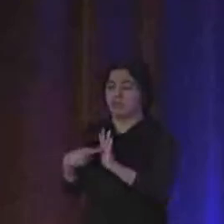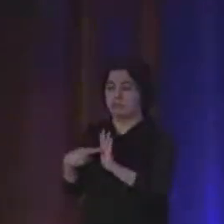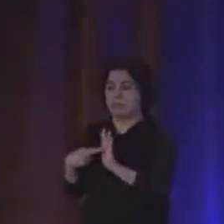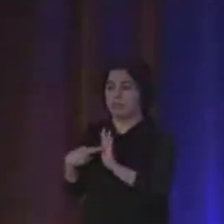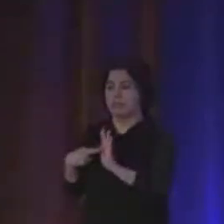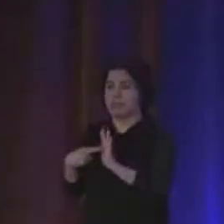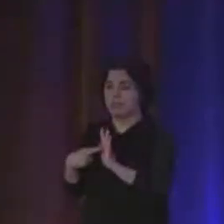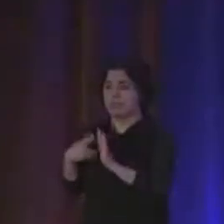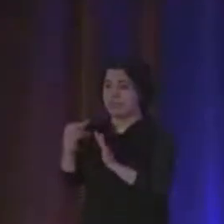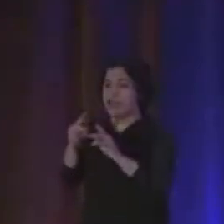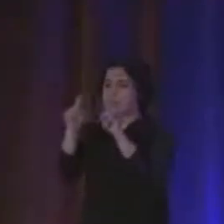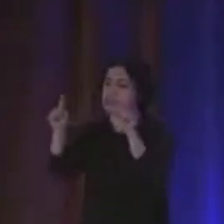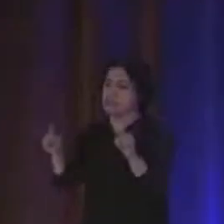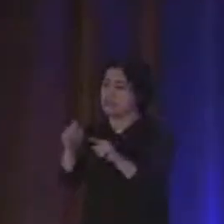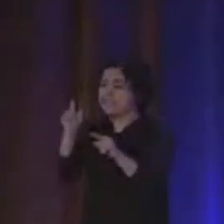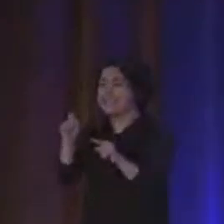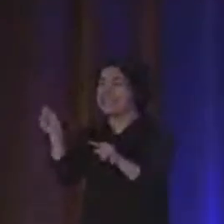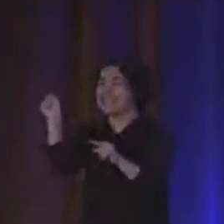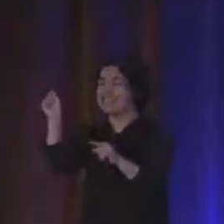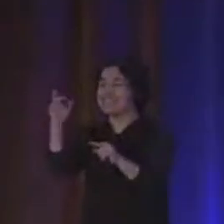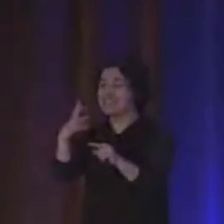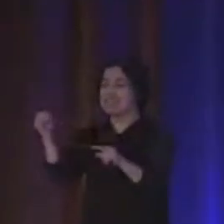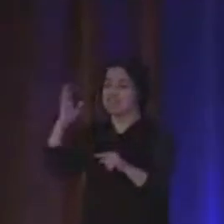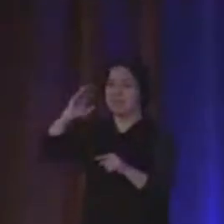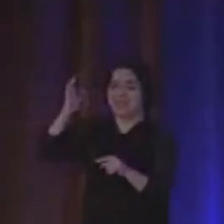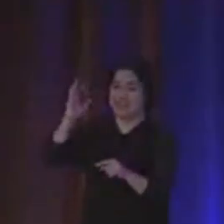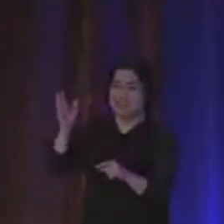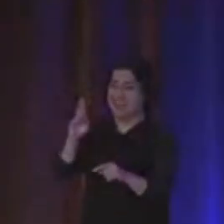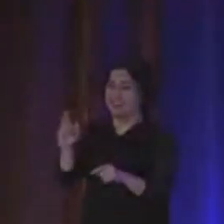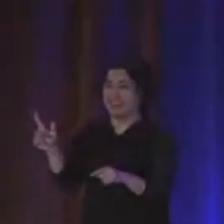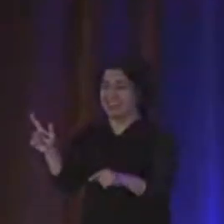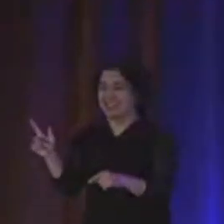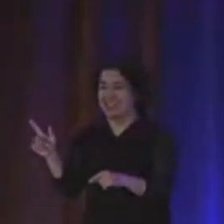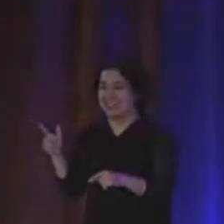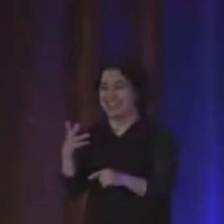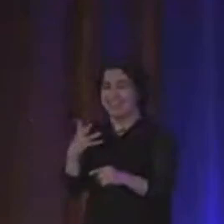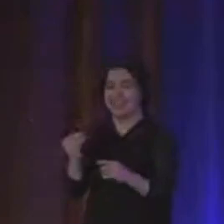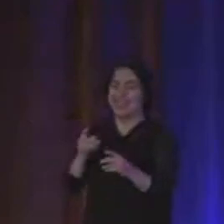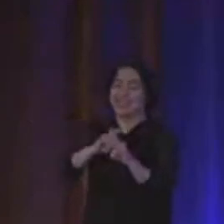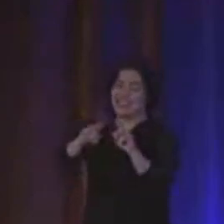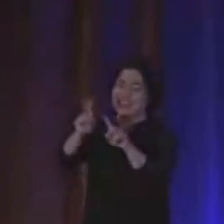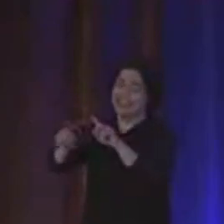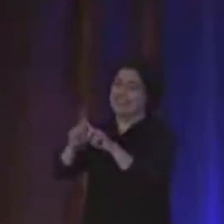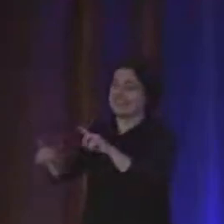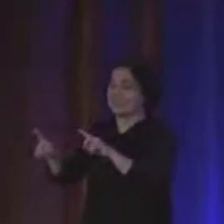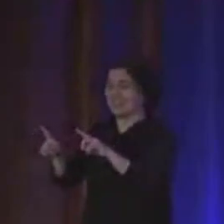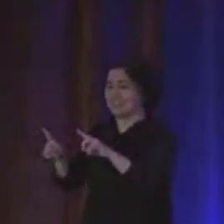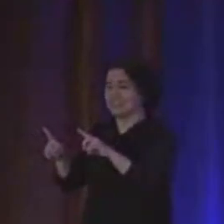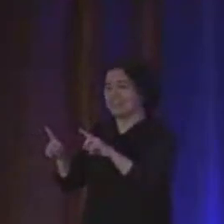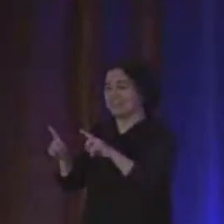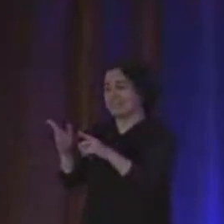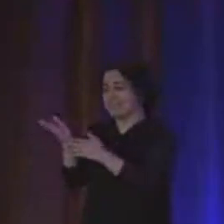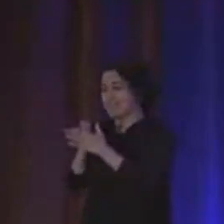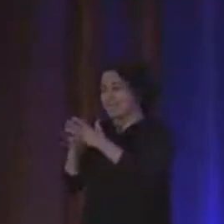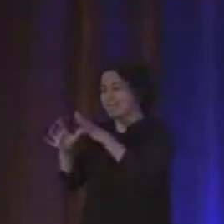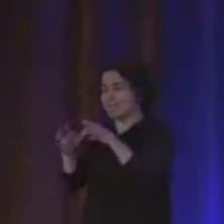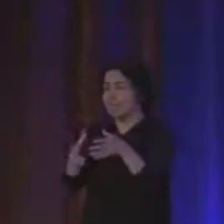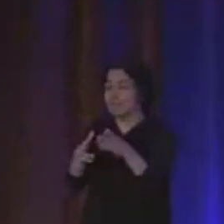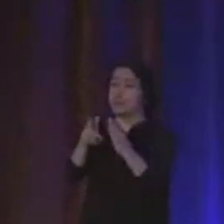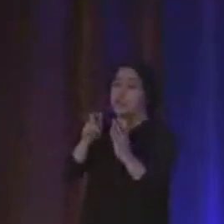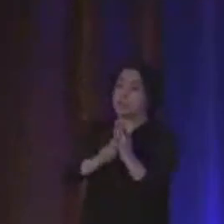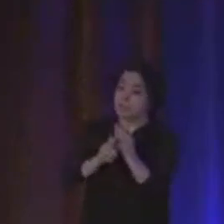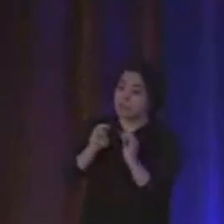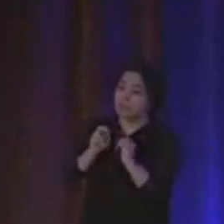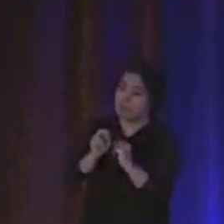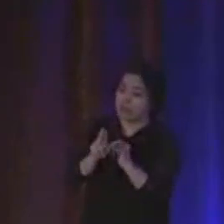menu item checkbox and menu item radio roles, and there's all these different states for you have to do a role of menu, and all these different things that you have